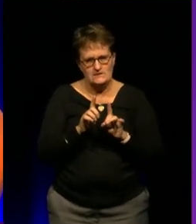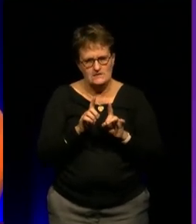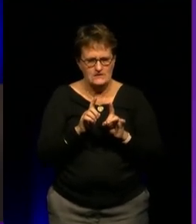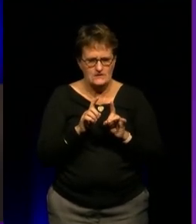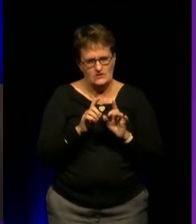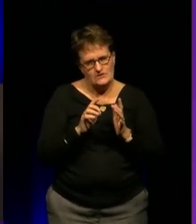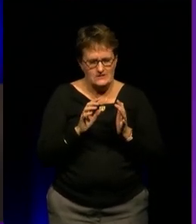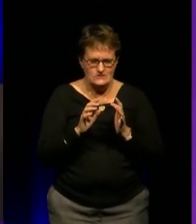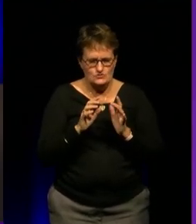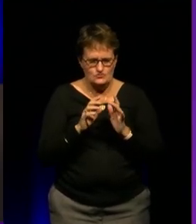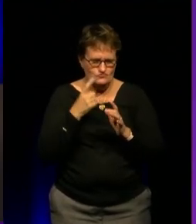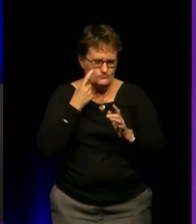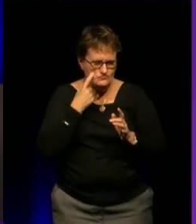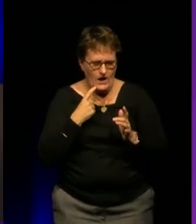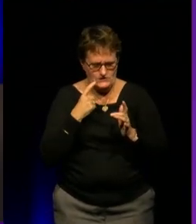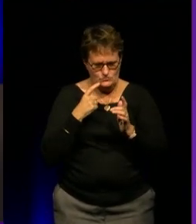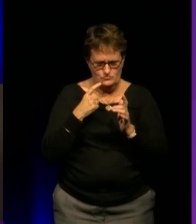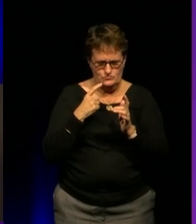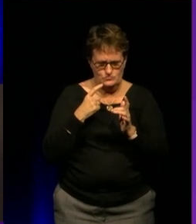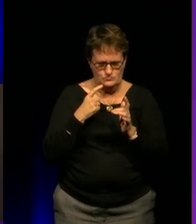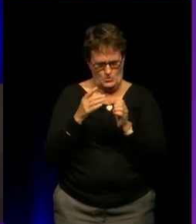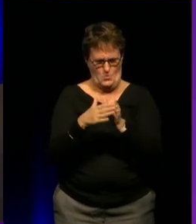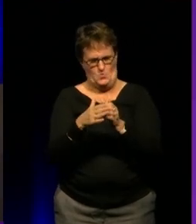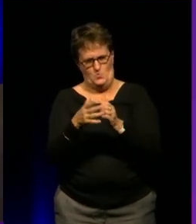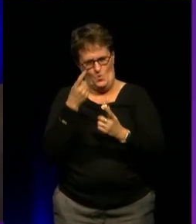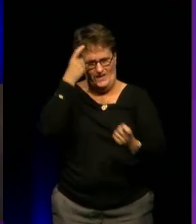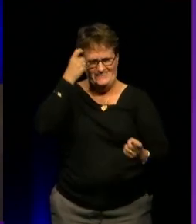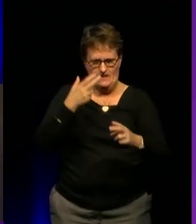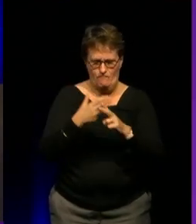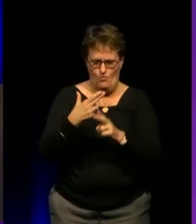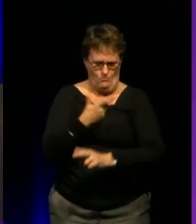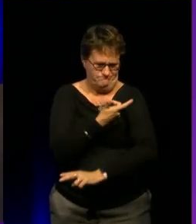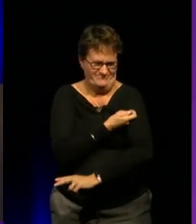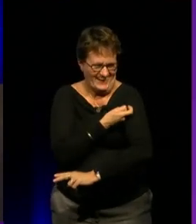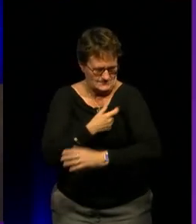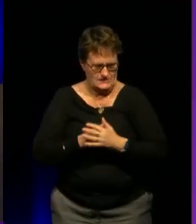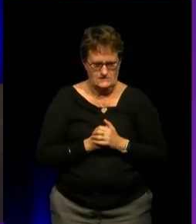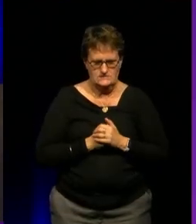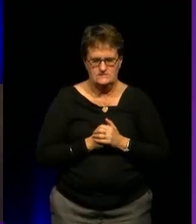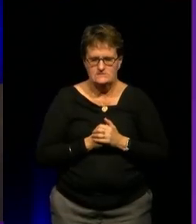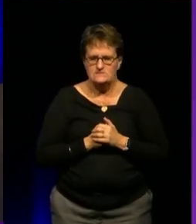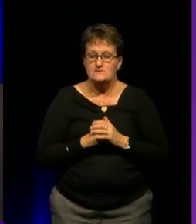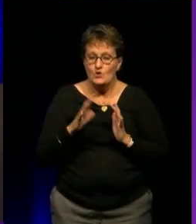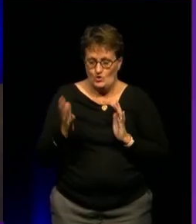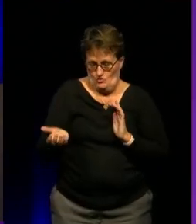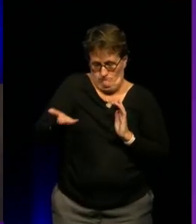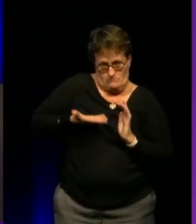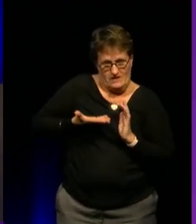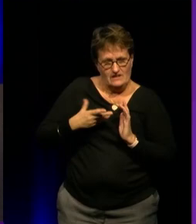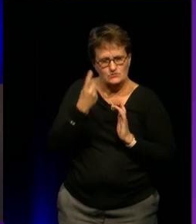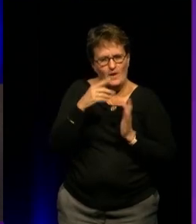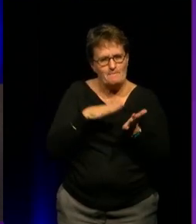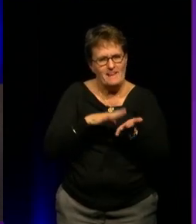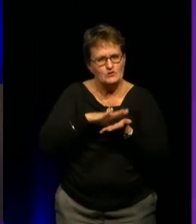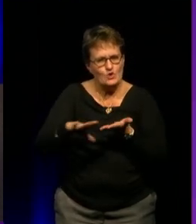the warp speed program for vaccines, except to nowhere near the same magnitude. And we received $1 million for some proof of